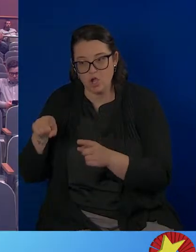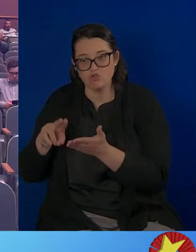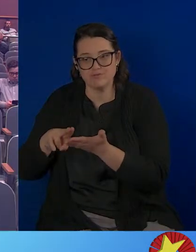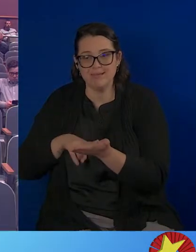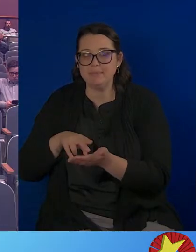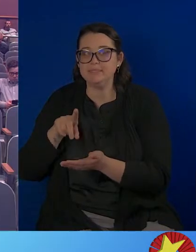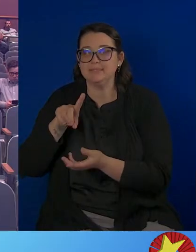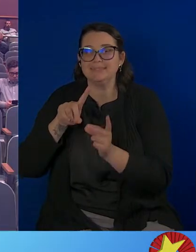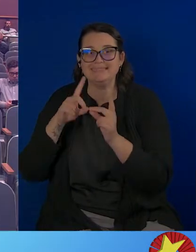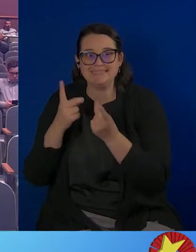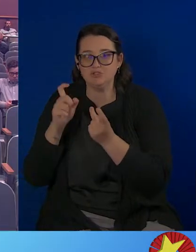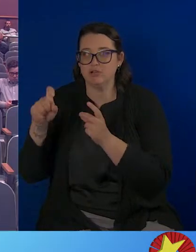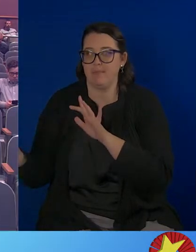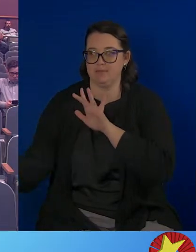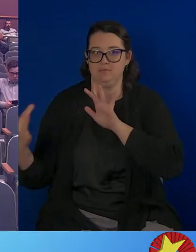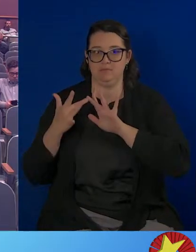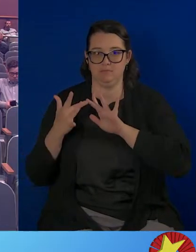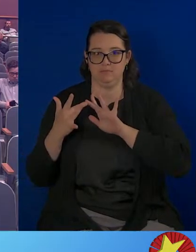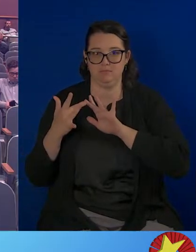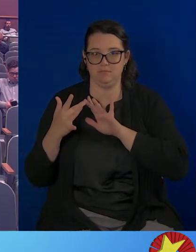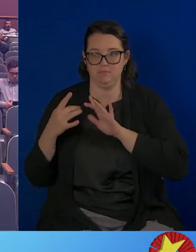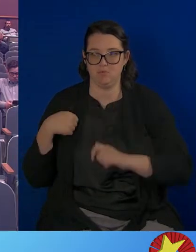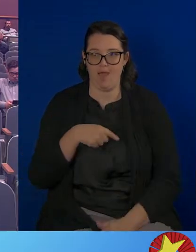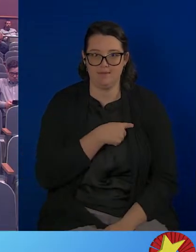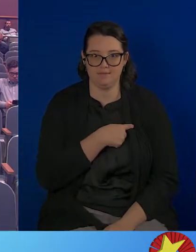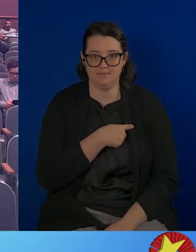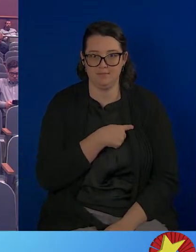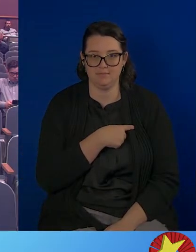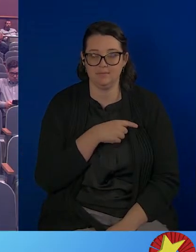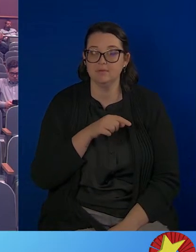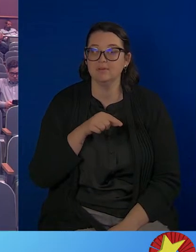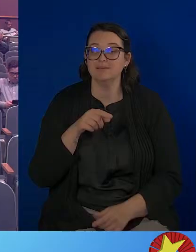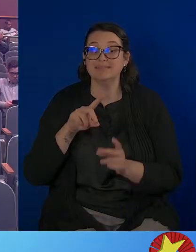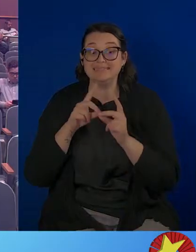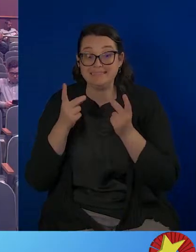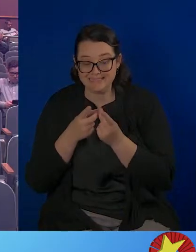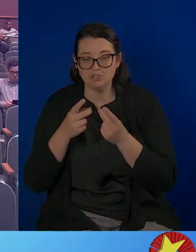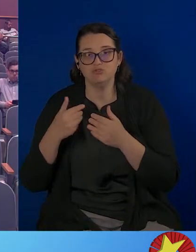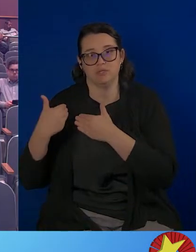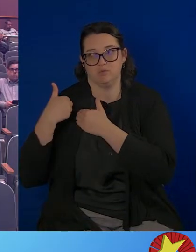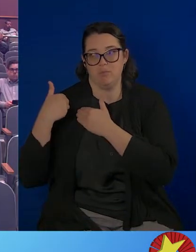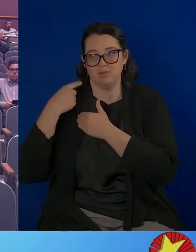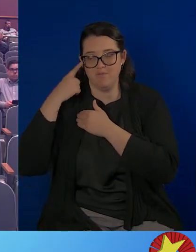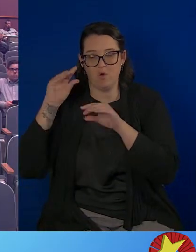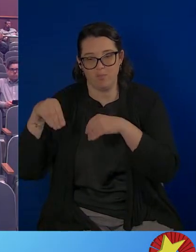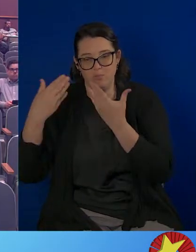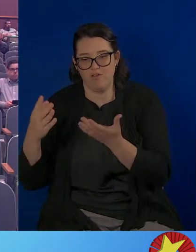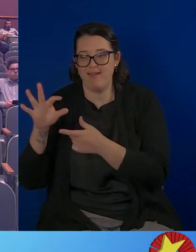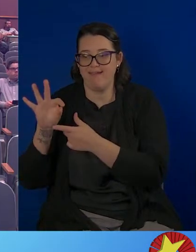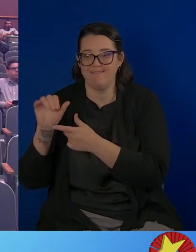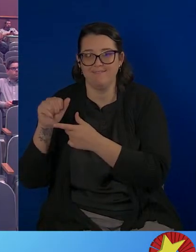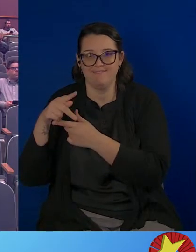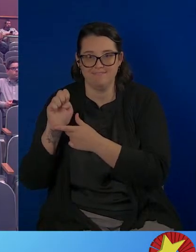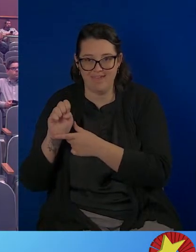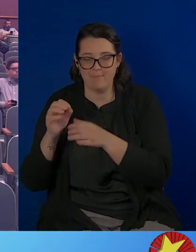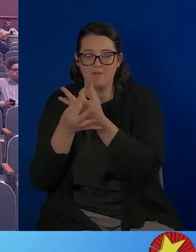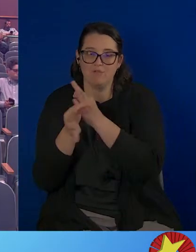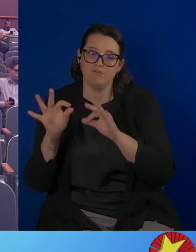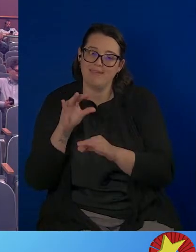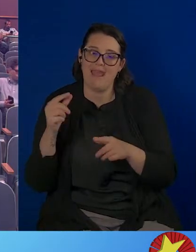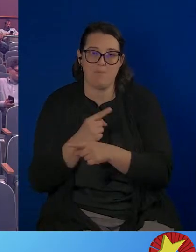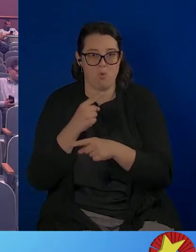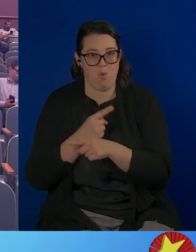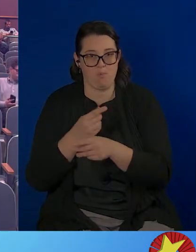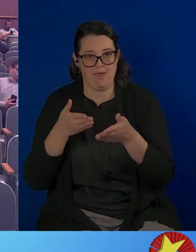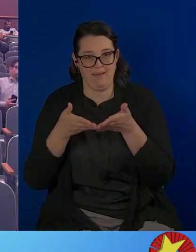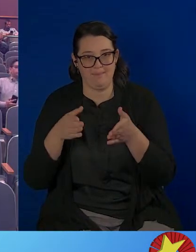us. So it's the district's responsibility to provide the FAPE for all those students. So it is only when they